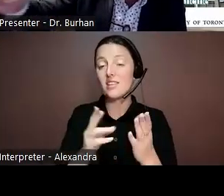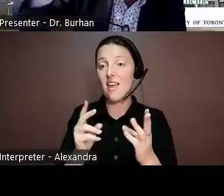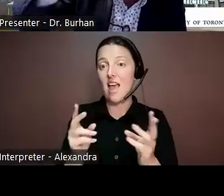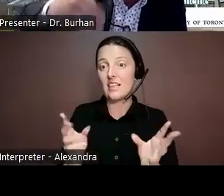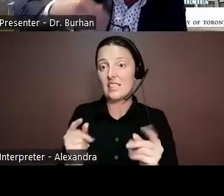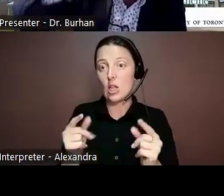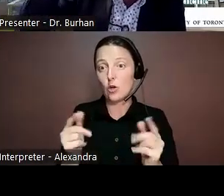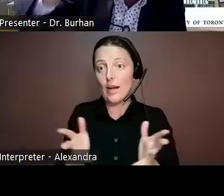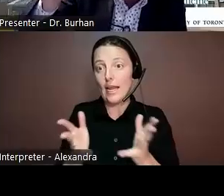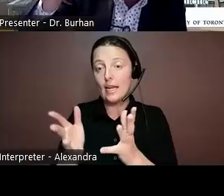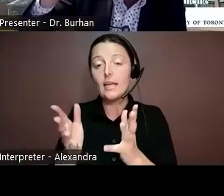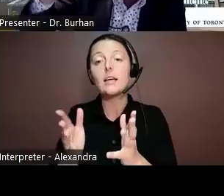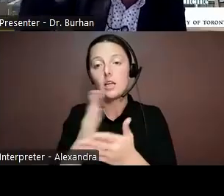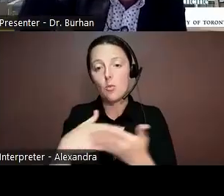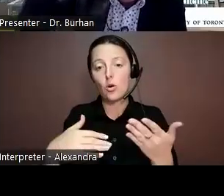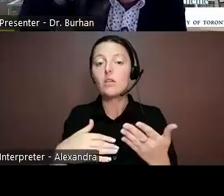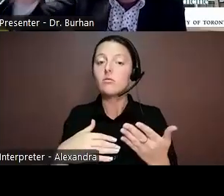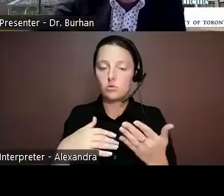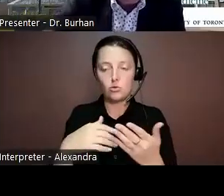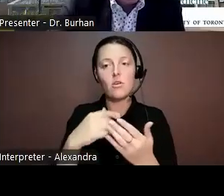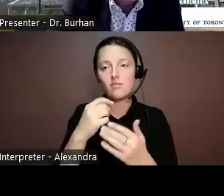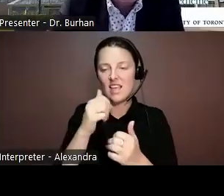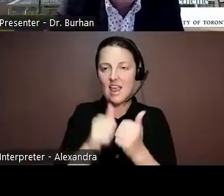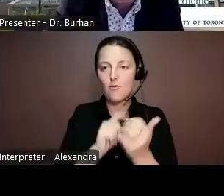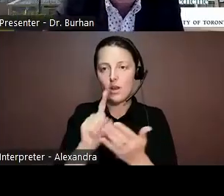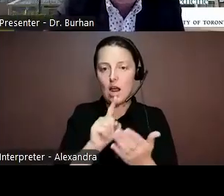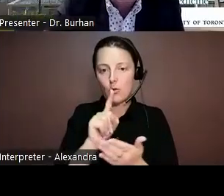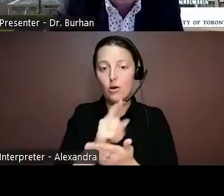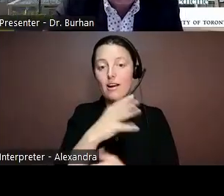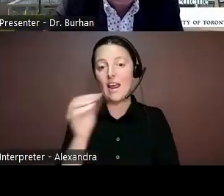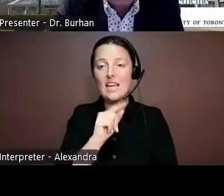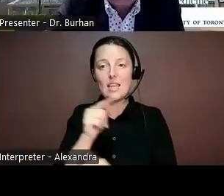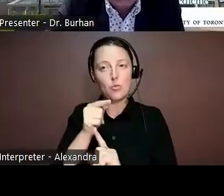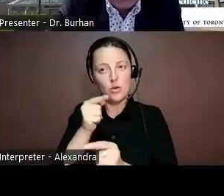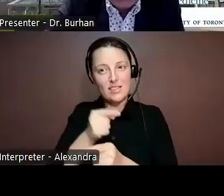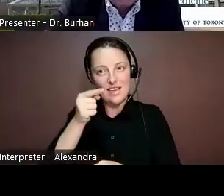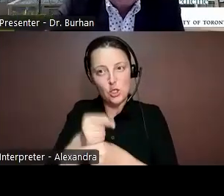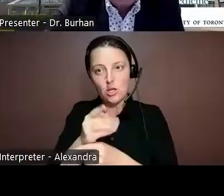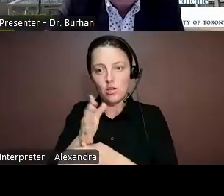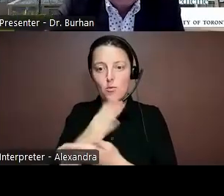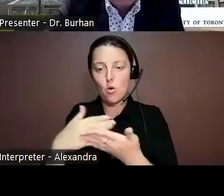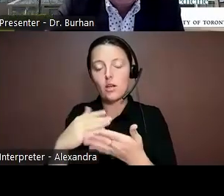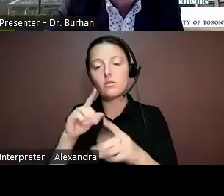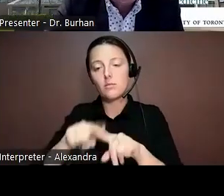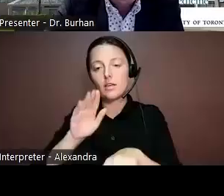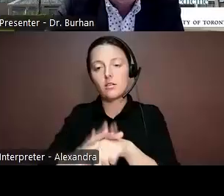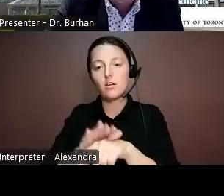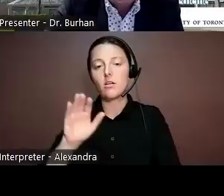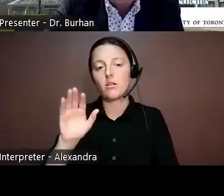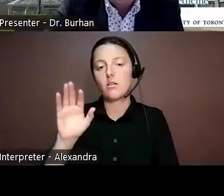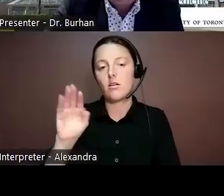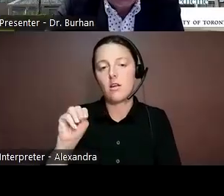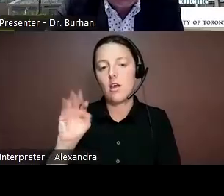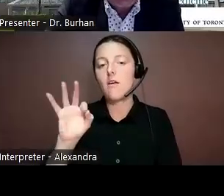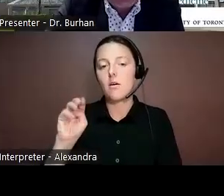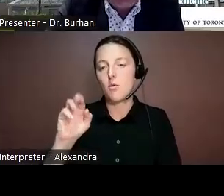hour, and a precision component, which is targeting based on an fMRI. Now, I'm glad you asked this question,